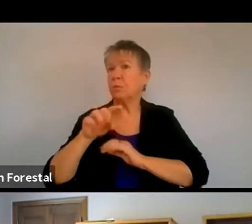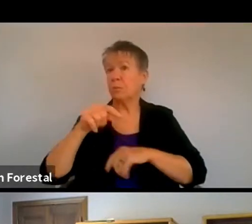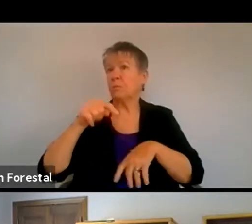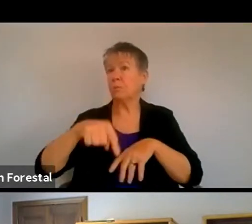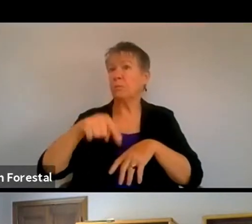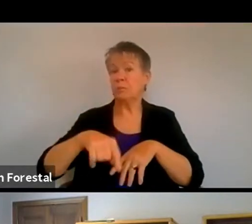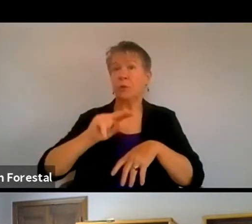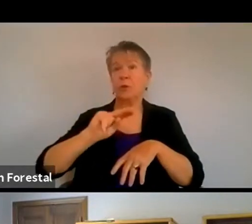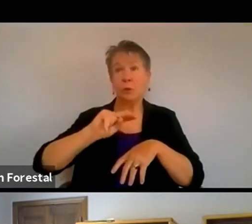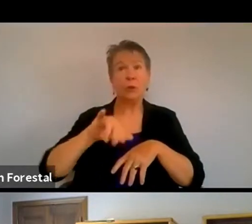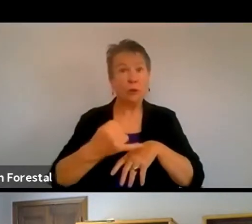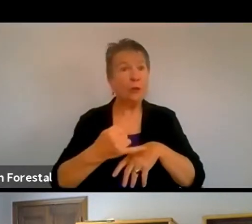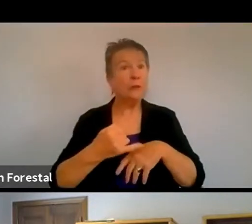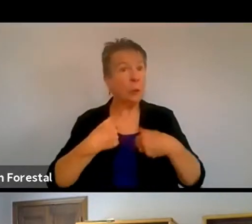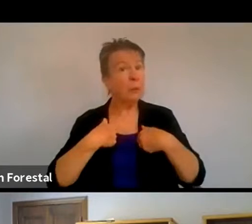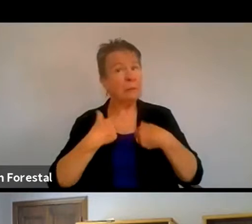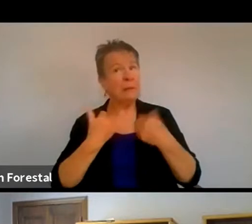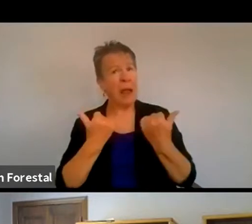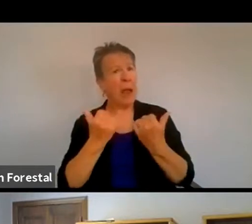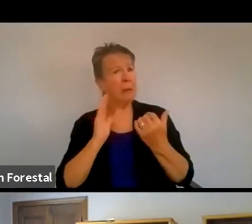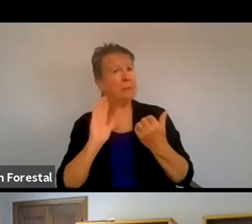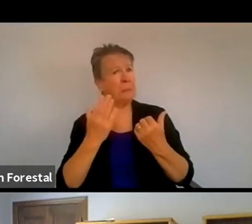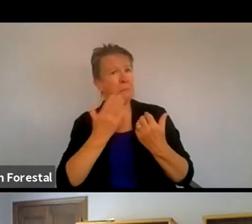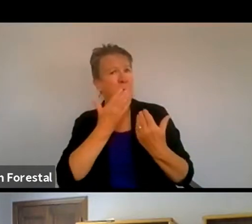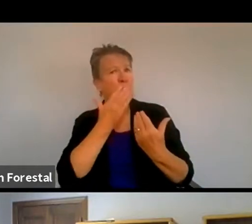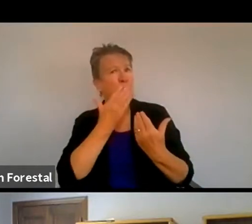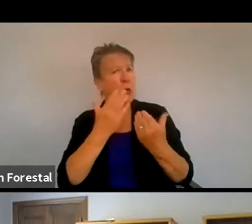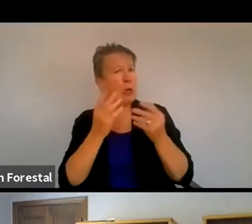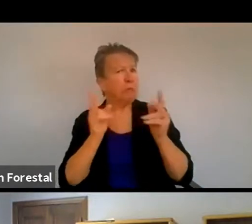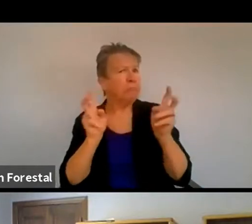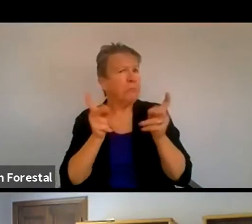that when that weather comes around, that we know will come